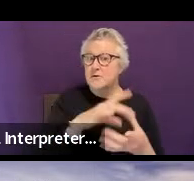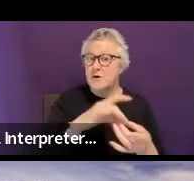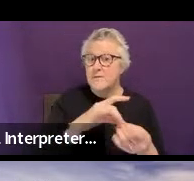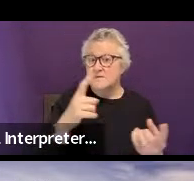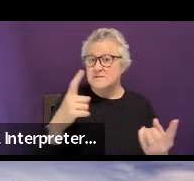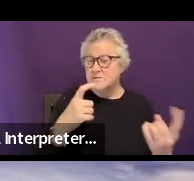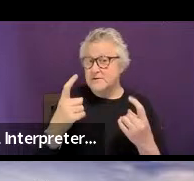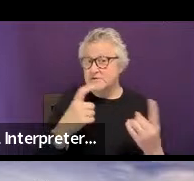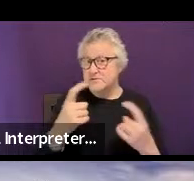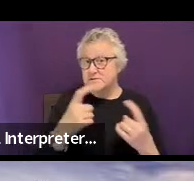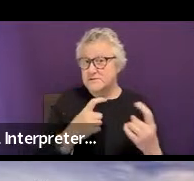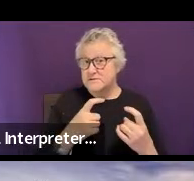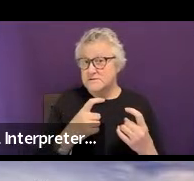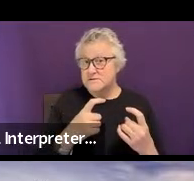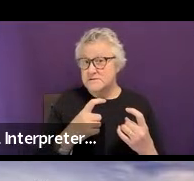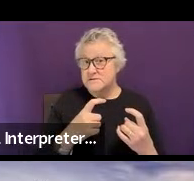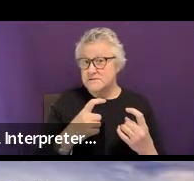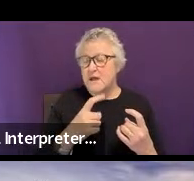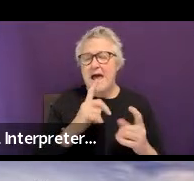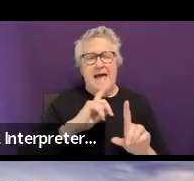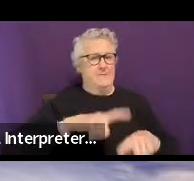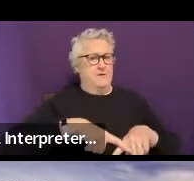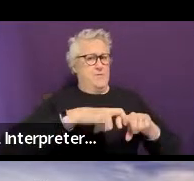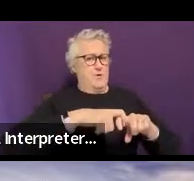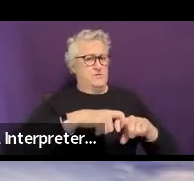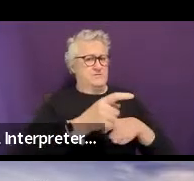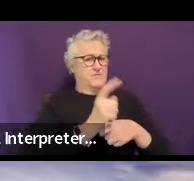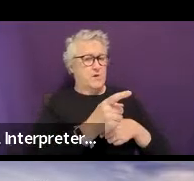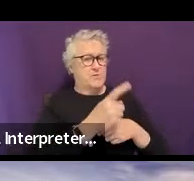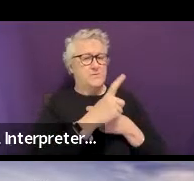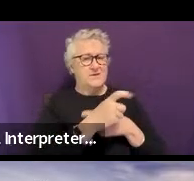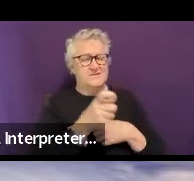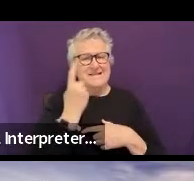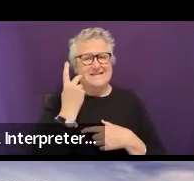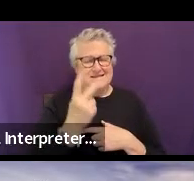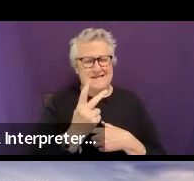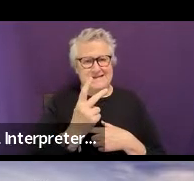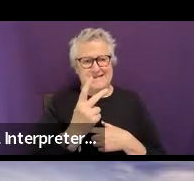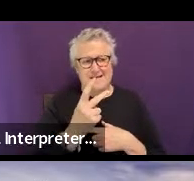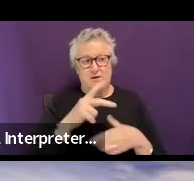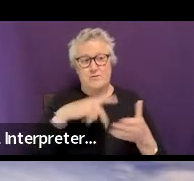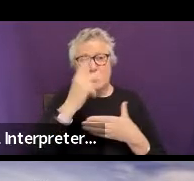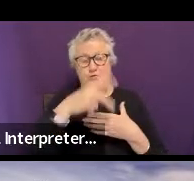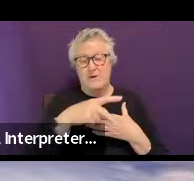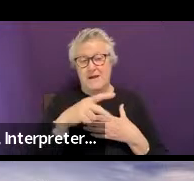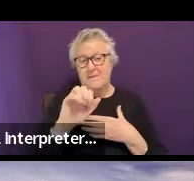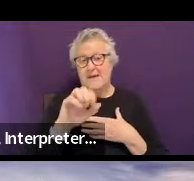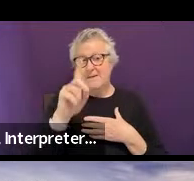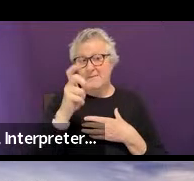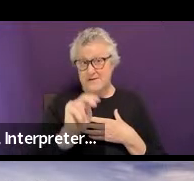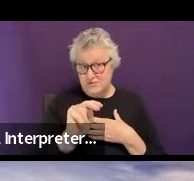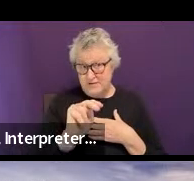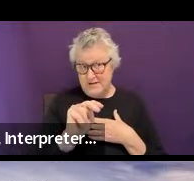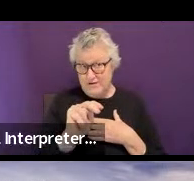that our program administrator has been able to join the call. I want to share with you,